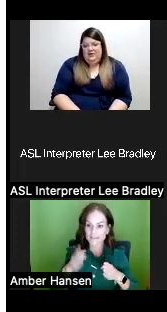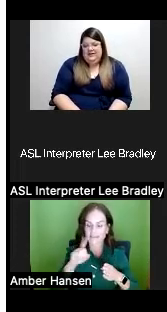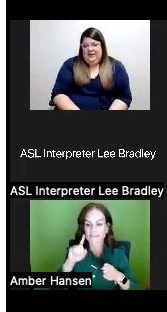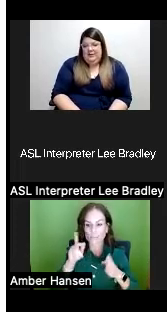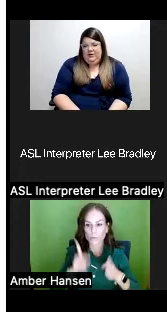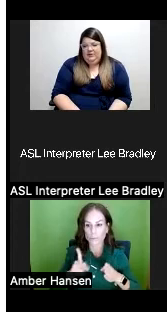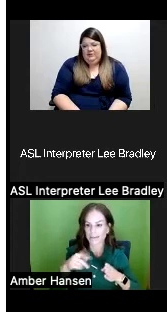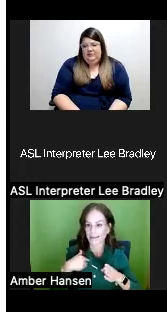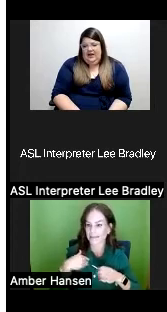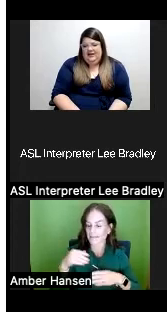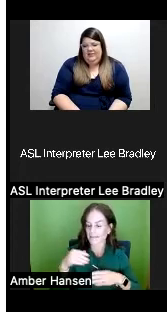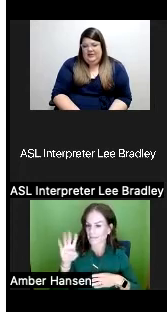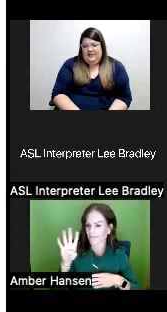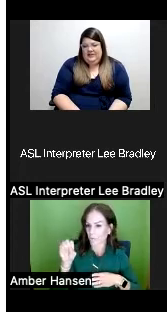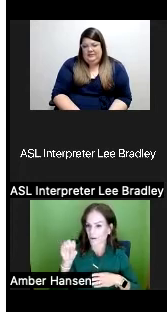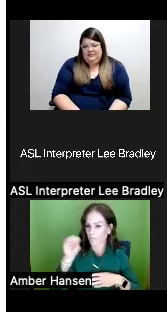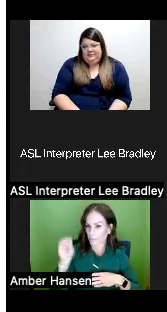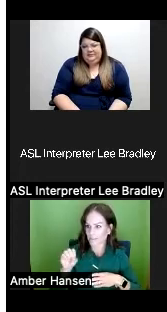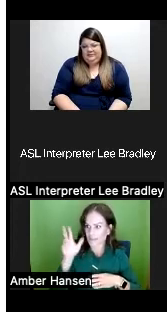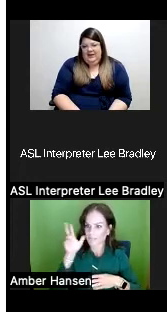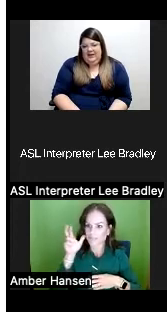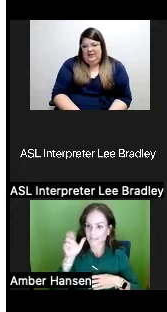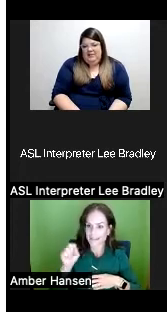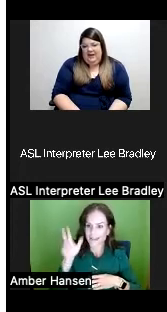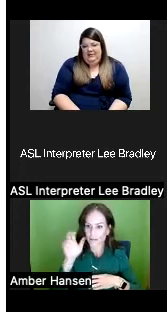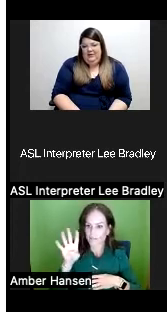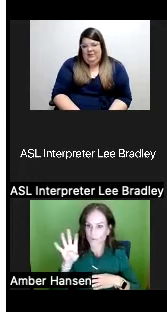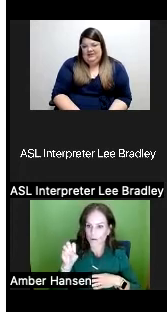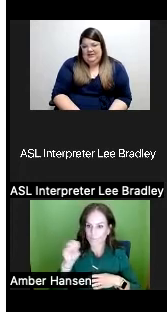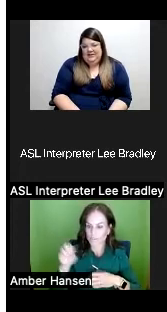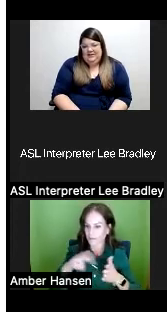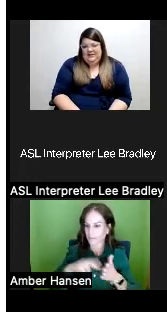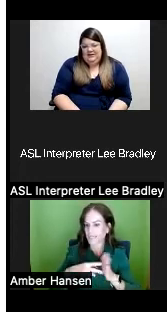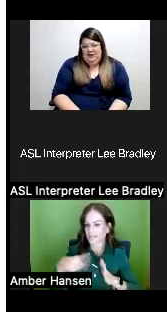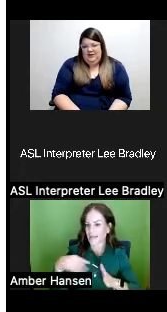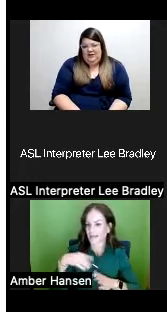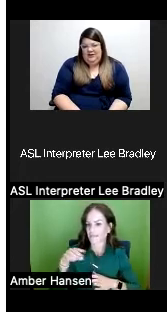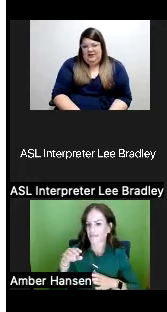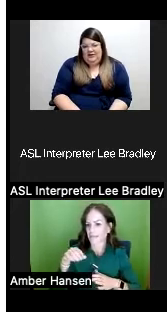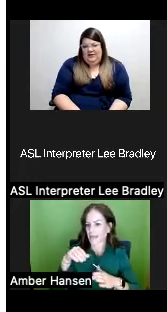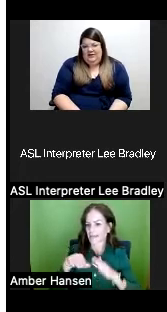So for example, a deaf person might have 40%,